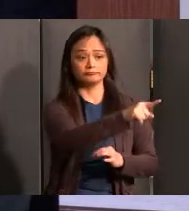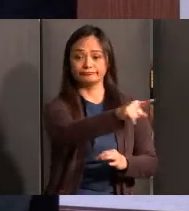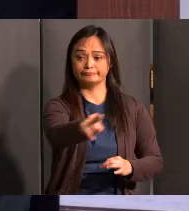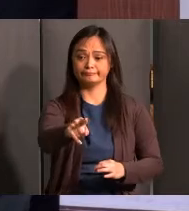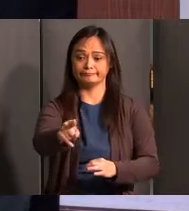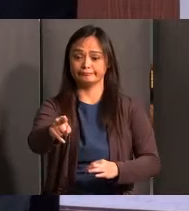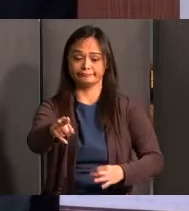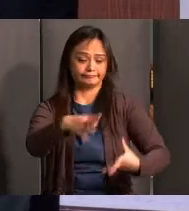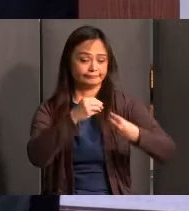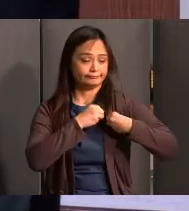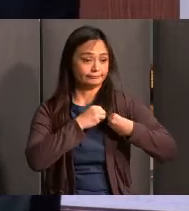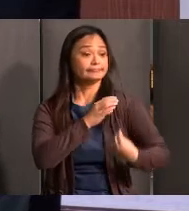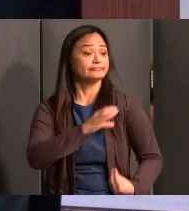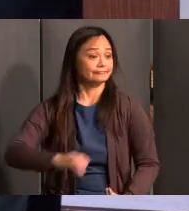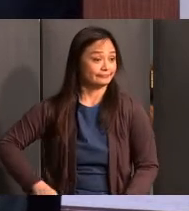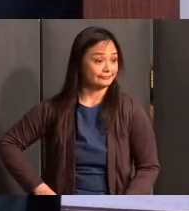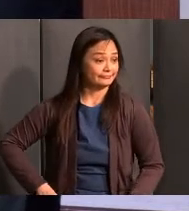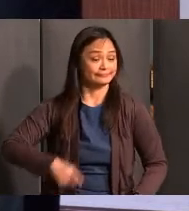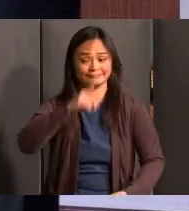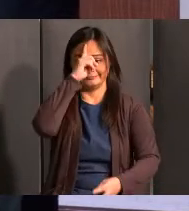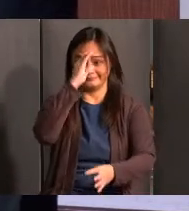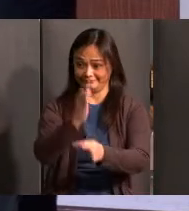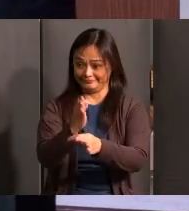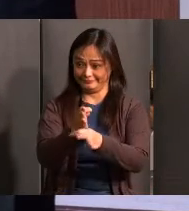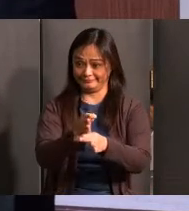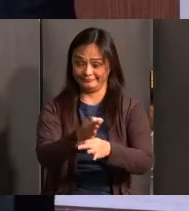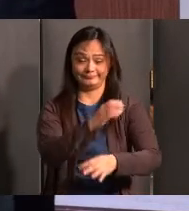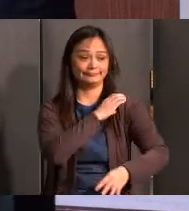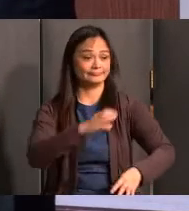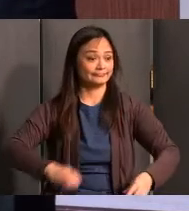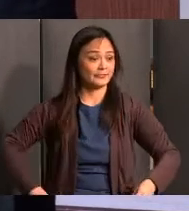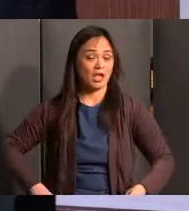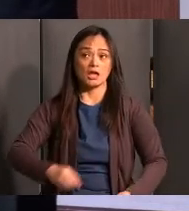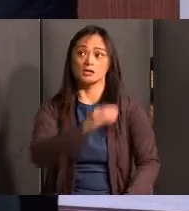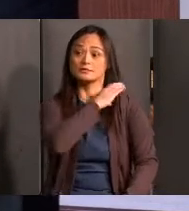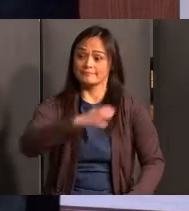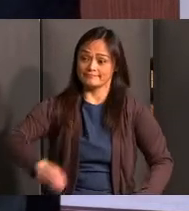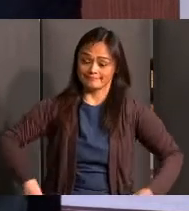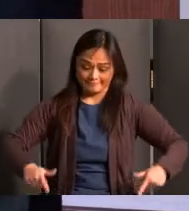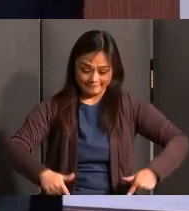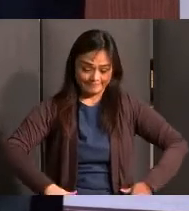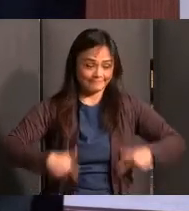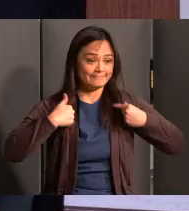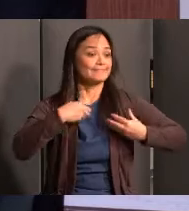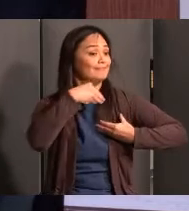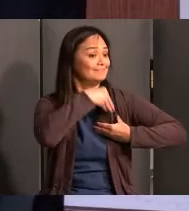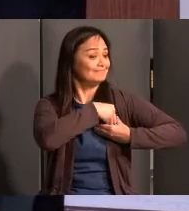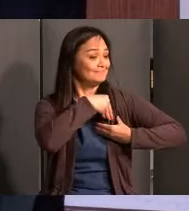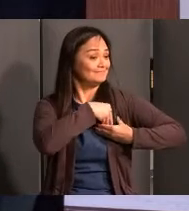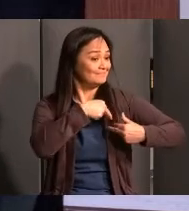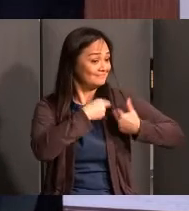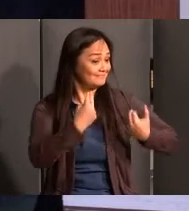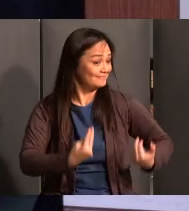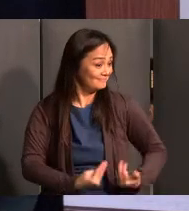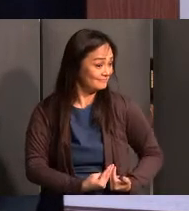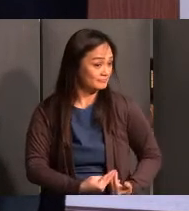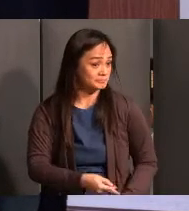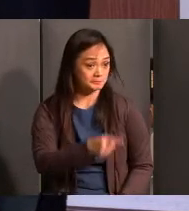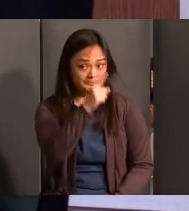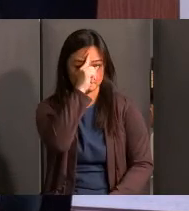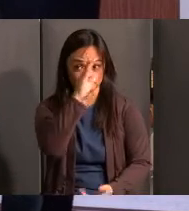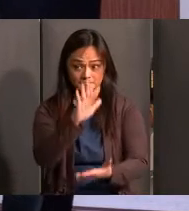siya bilang inyong Panginoon at tagapagligtas, ay nananahan siya sa atin. Naniniwala ba kayo